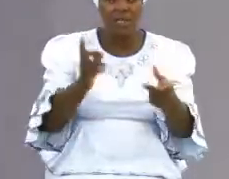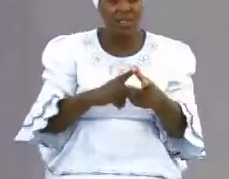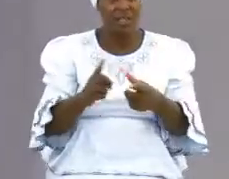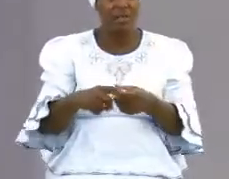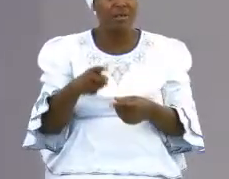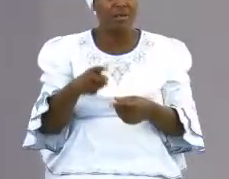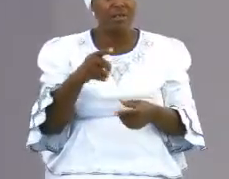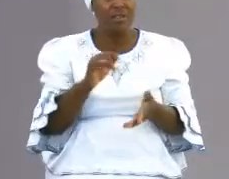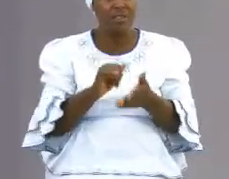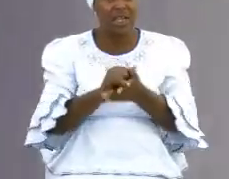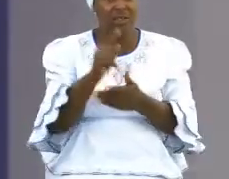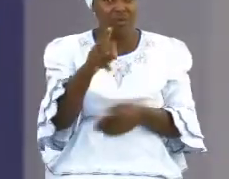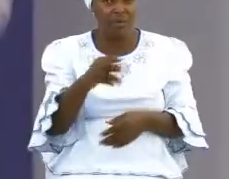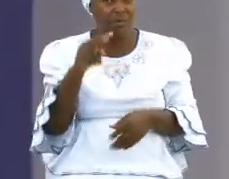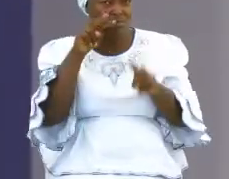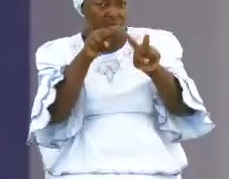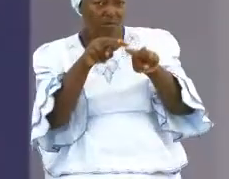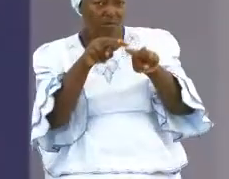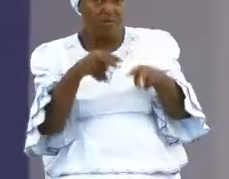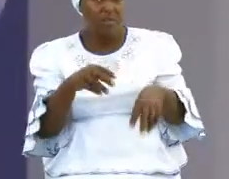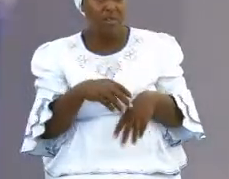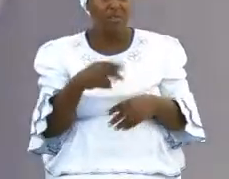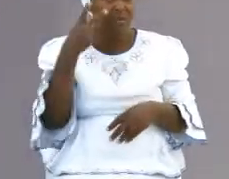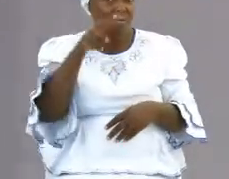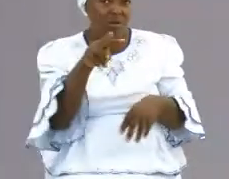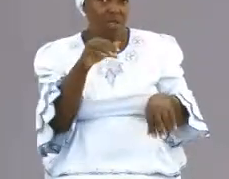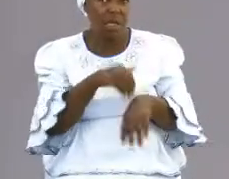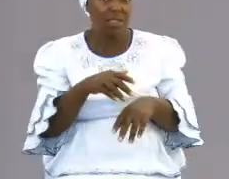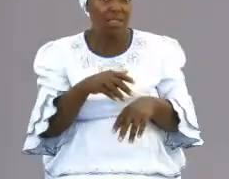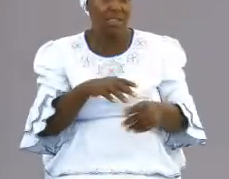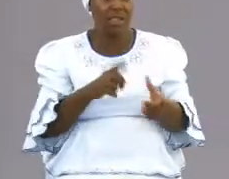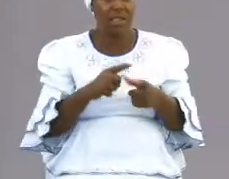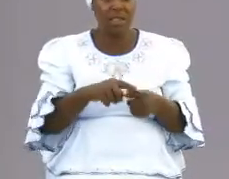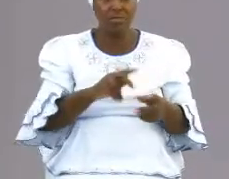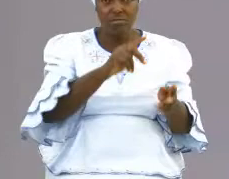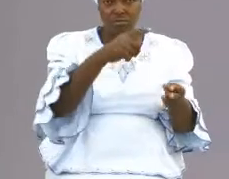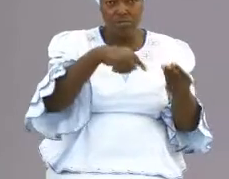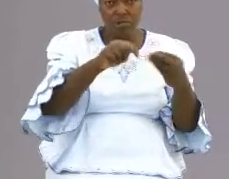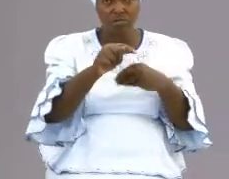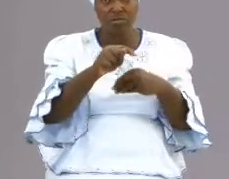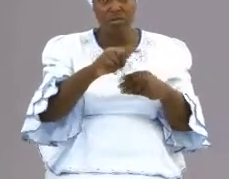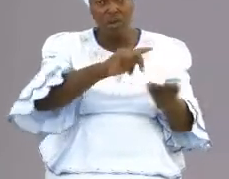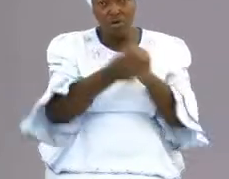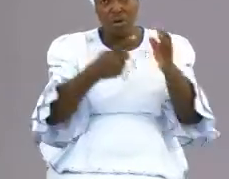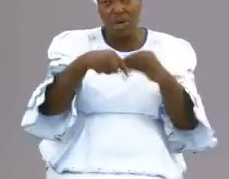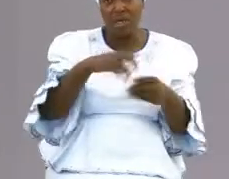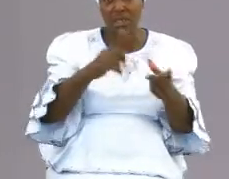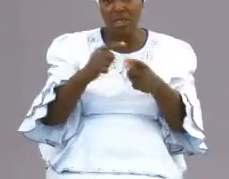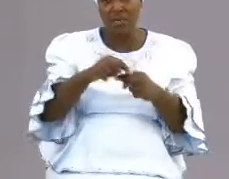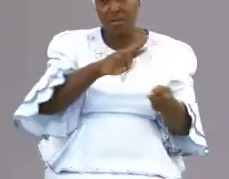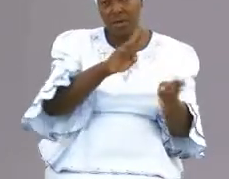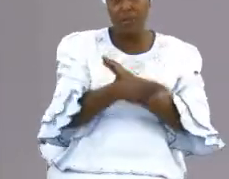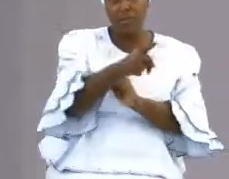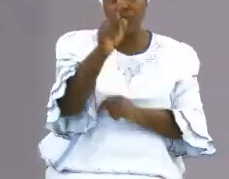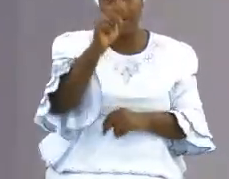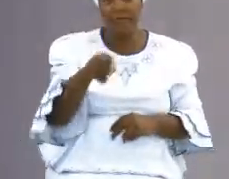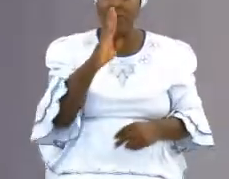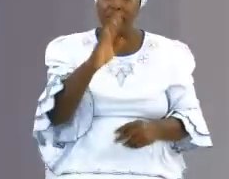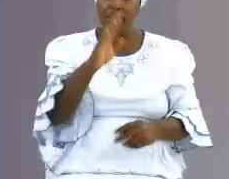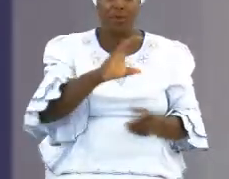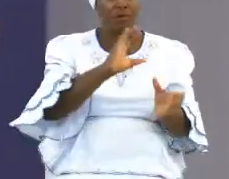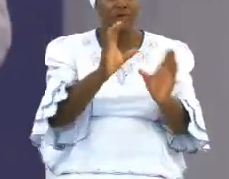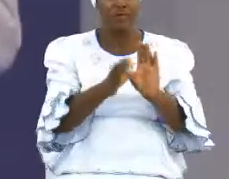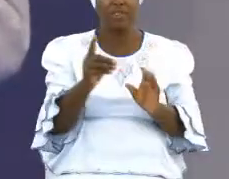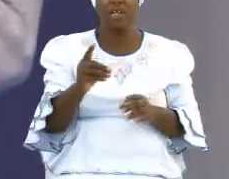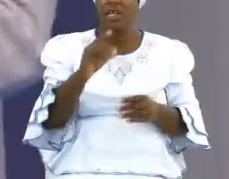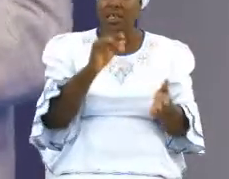at. It says, turn around. It says, repent ye therefore and be converted, that